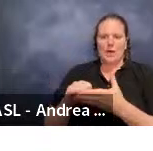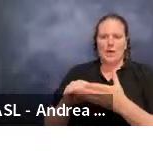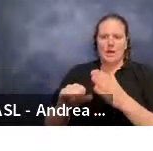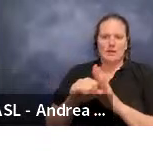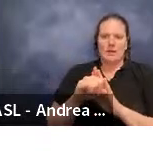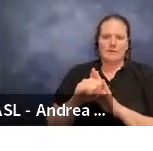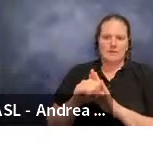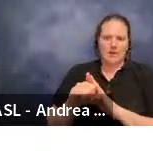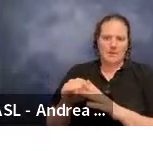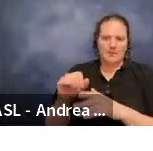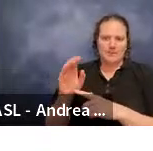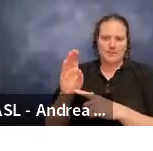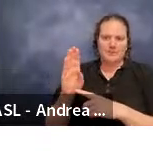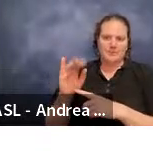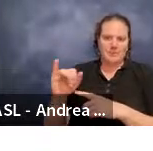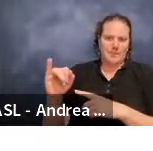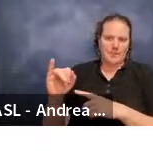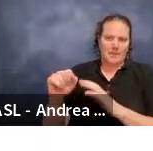as a bi-state